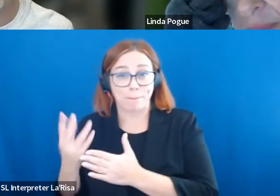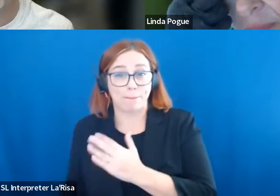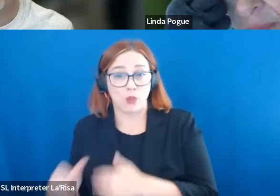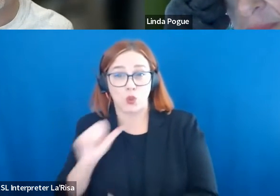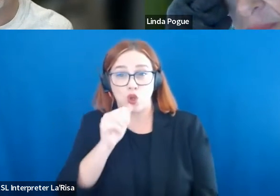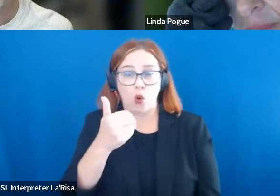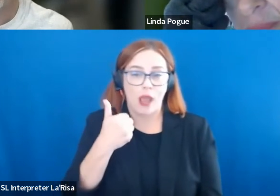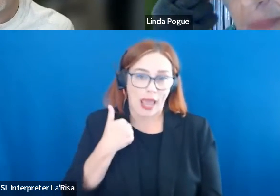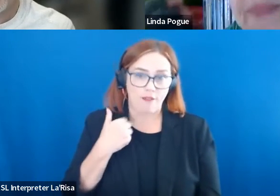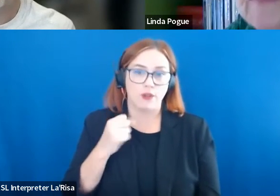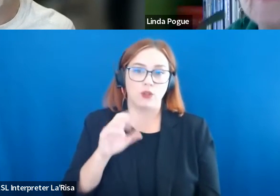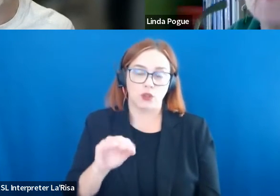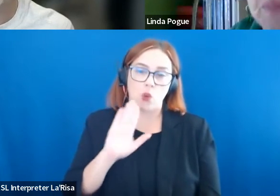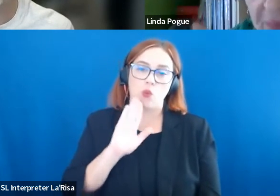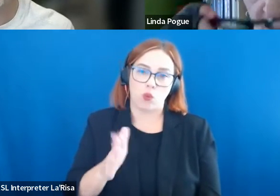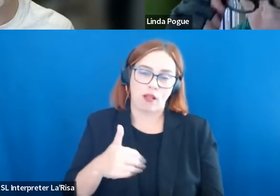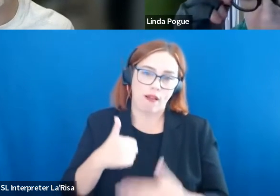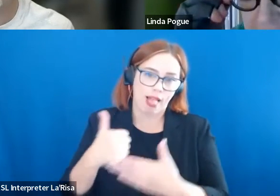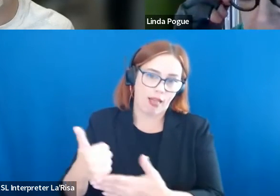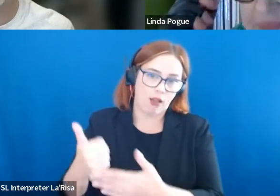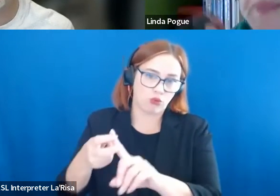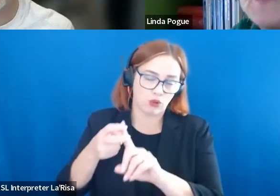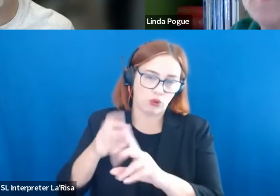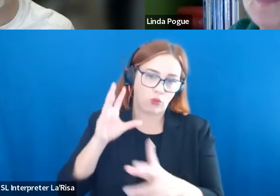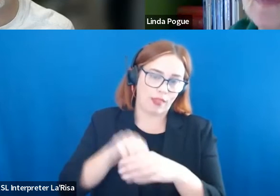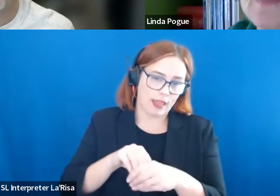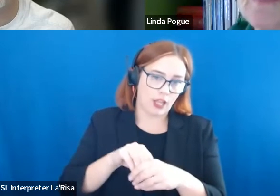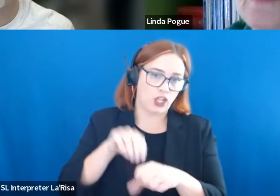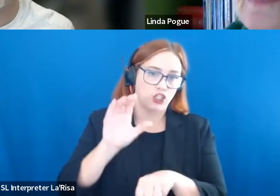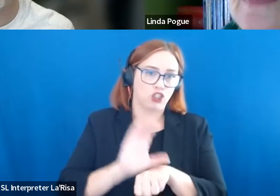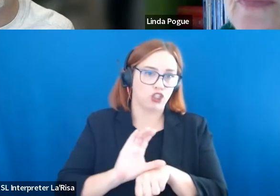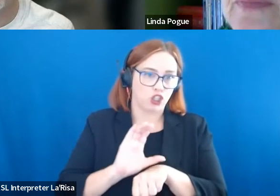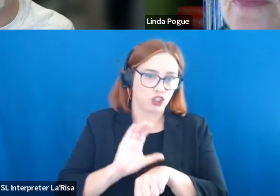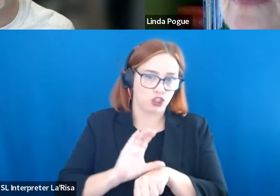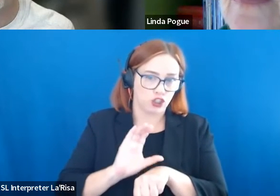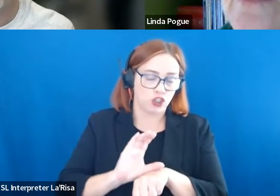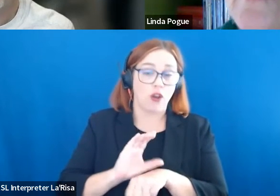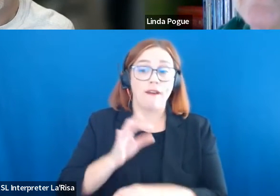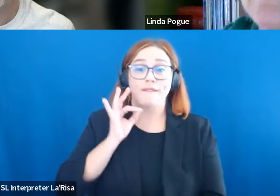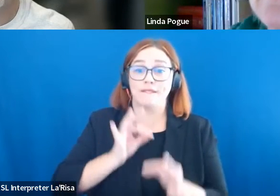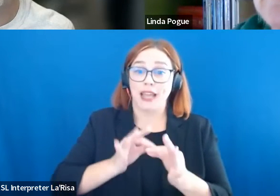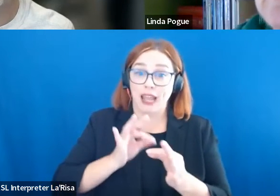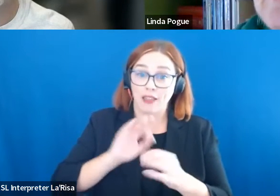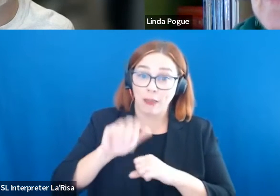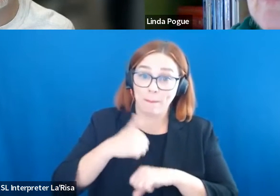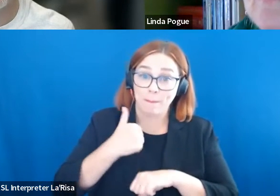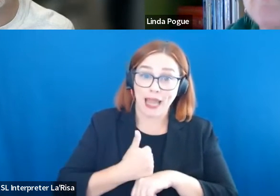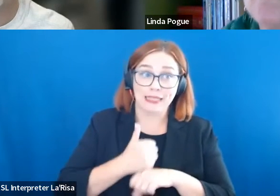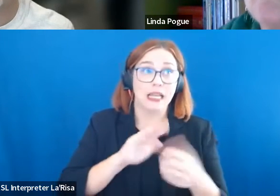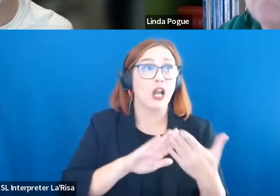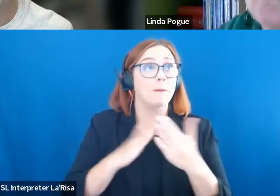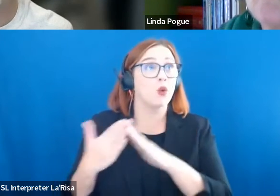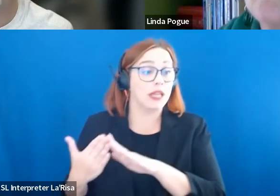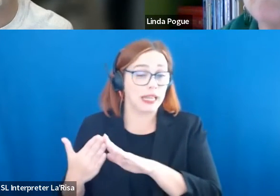our churches. And faith-based communities are a wonderful way to look at volunteers because many faith communities, you know,